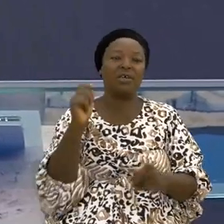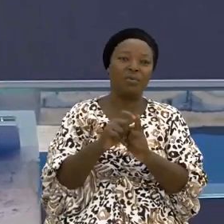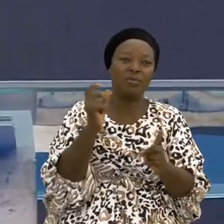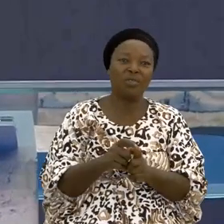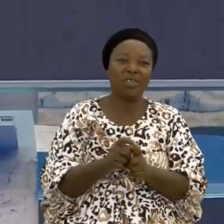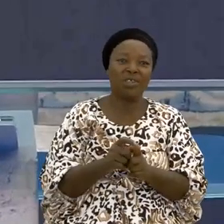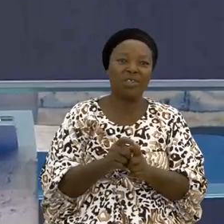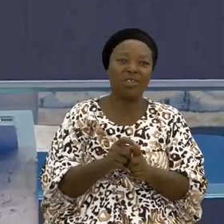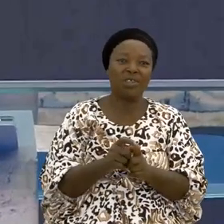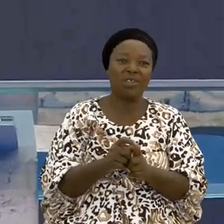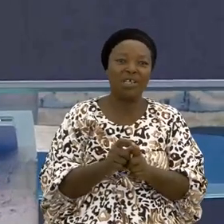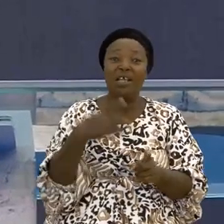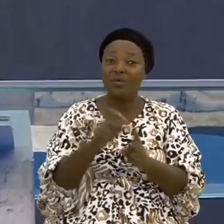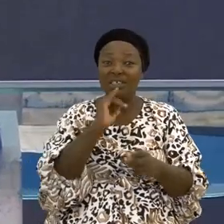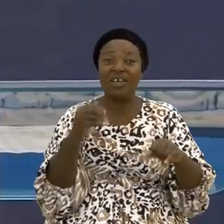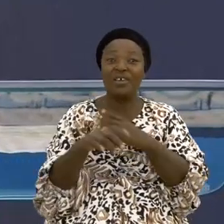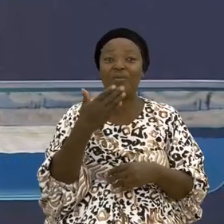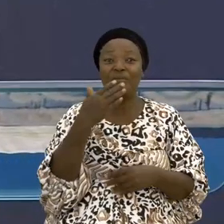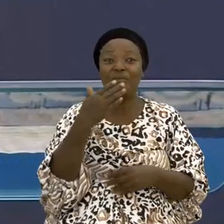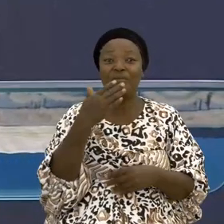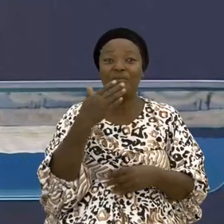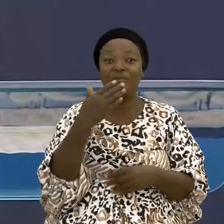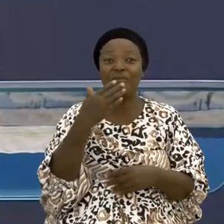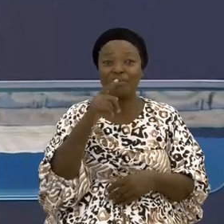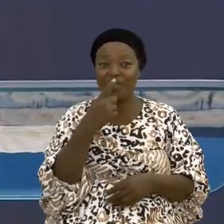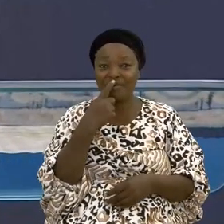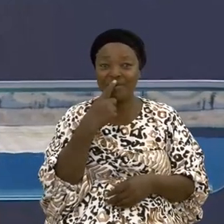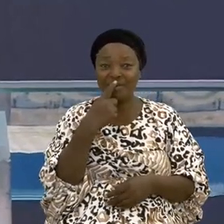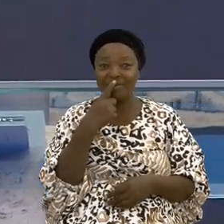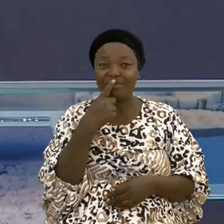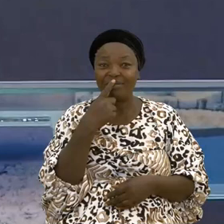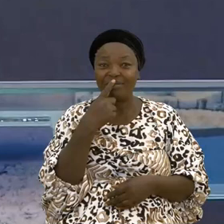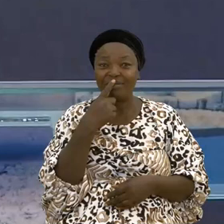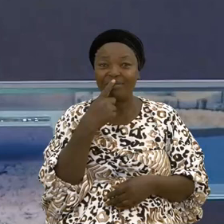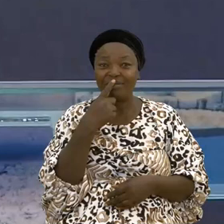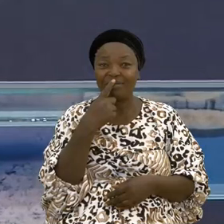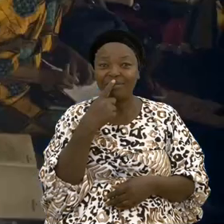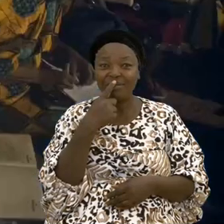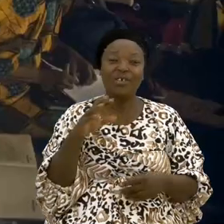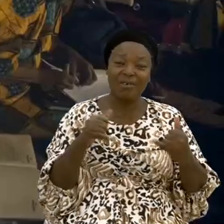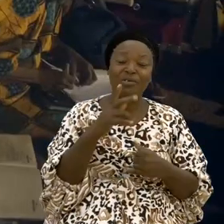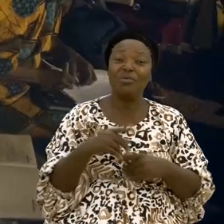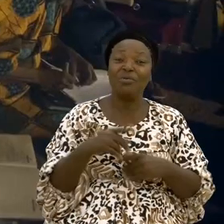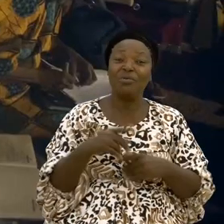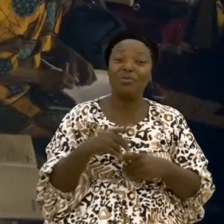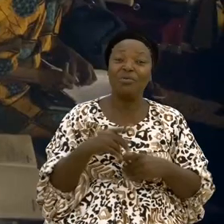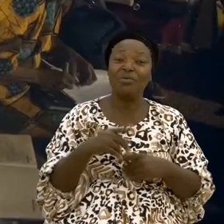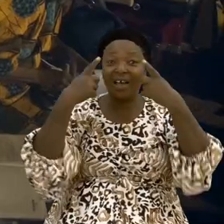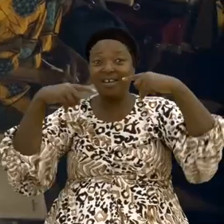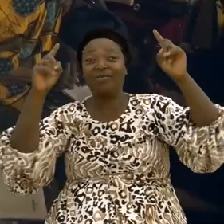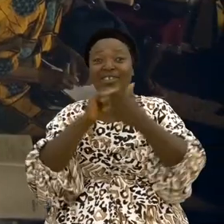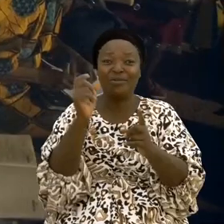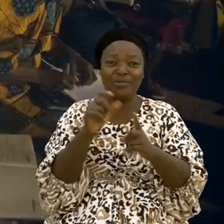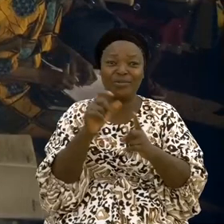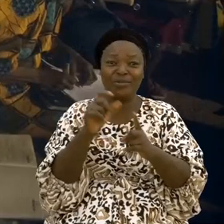your mouth. I said the word is now in your mouth. You'll proclaim that word. You'll declare